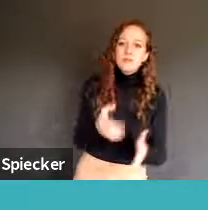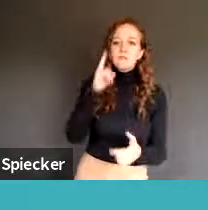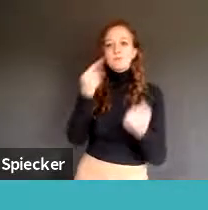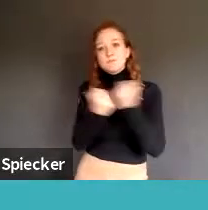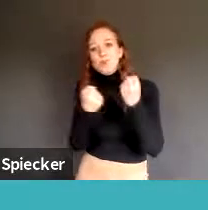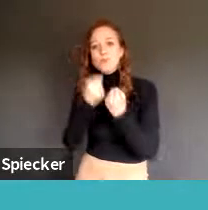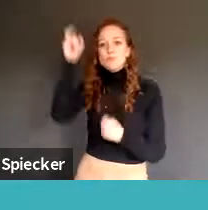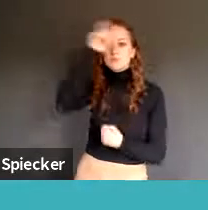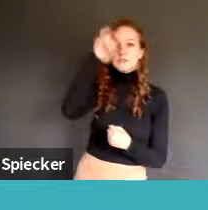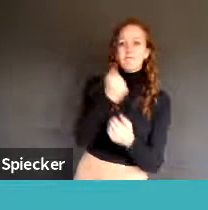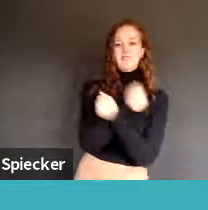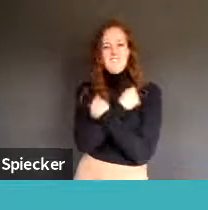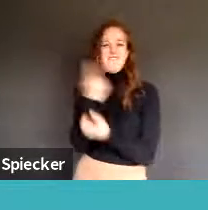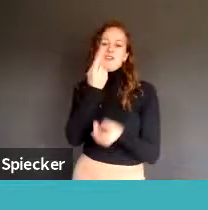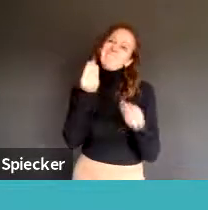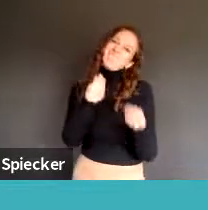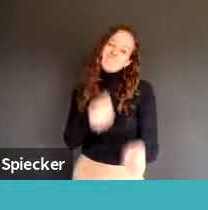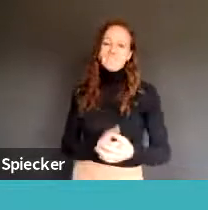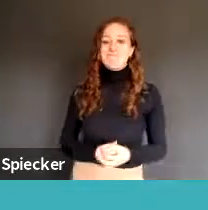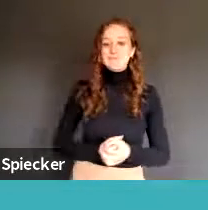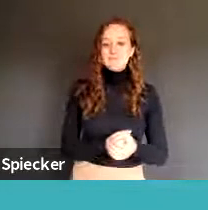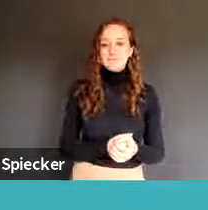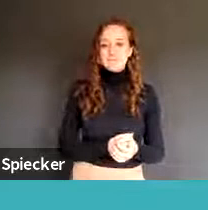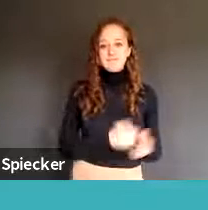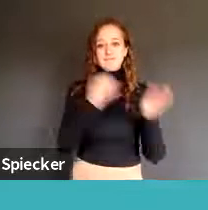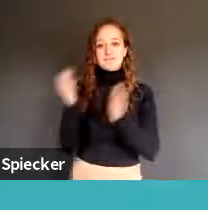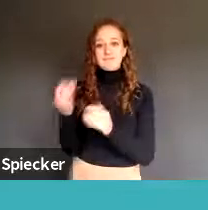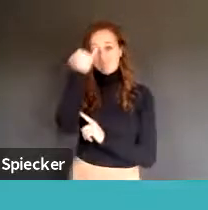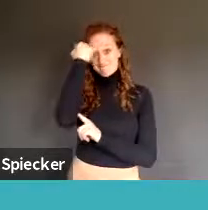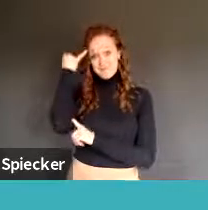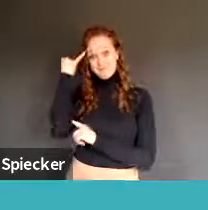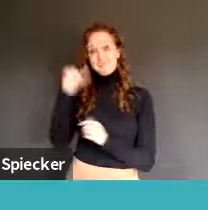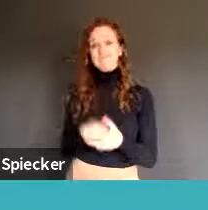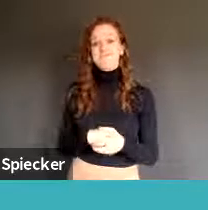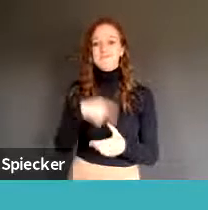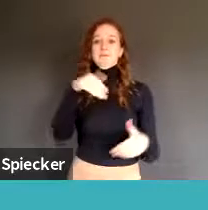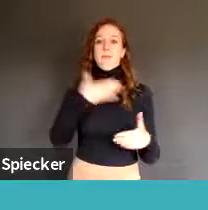of the similarities between us, she was able to be an incredible source of unwavering support, wisdom, and love.